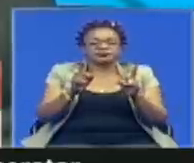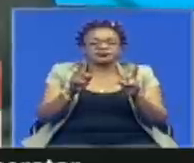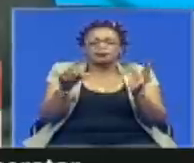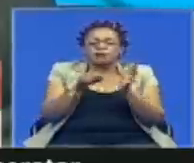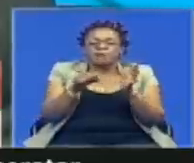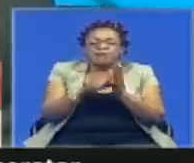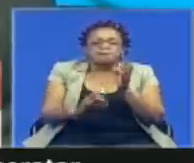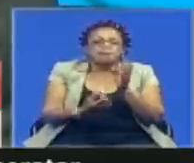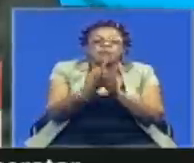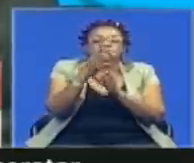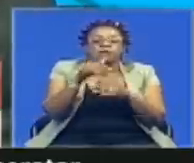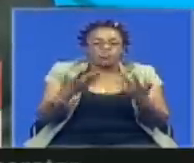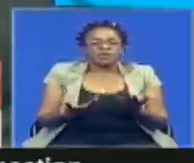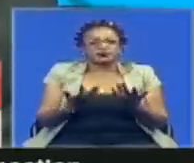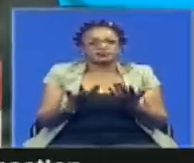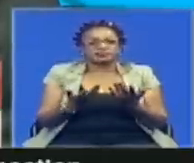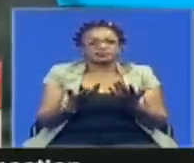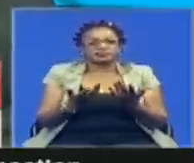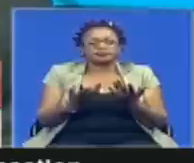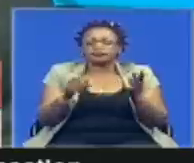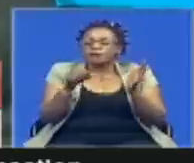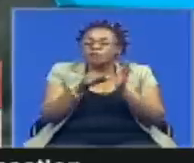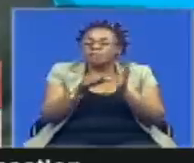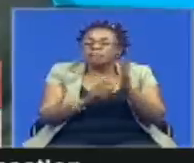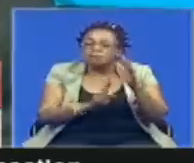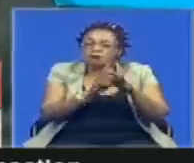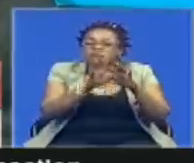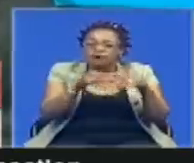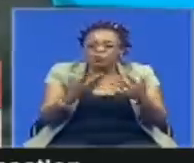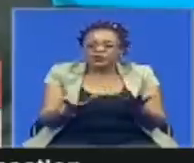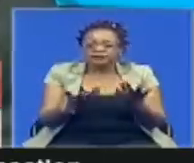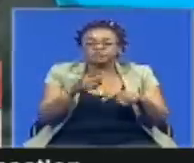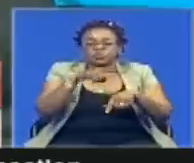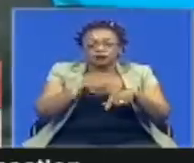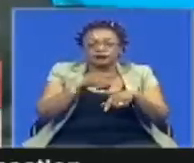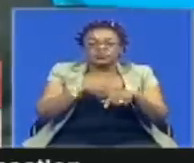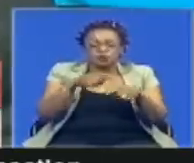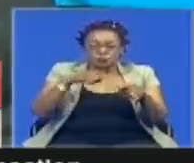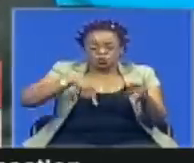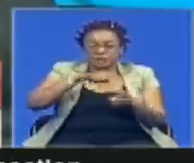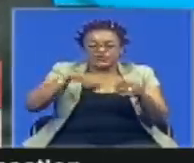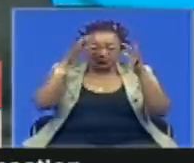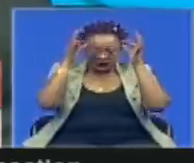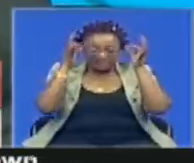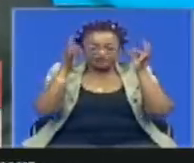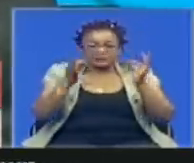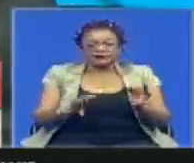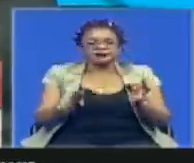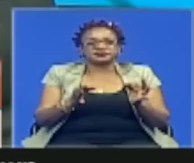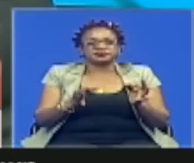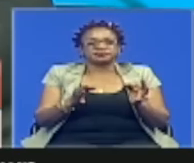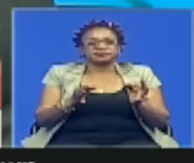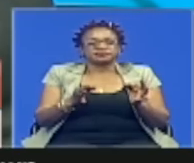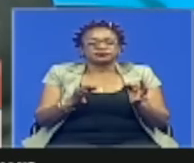us? And the rain began beating us when we chose to bastardize and defile the